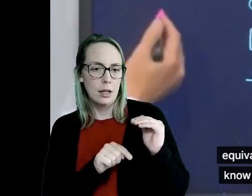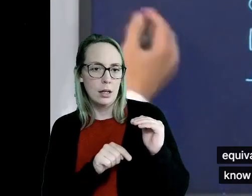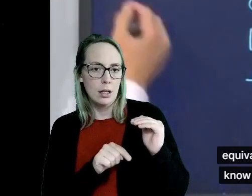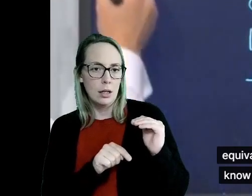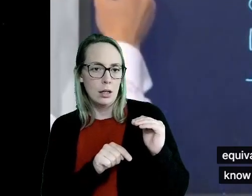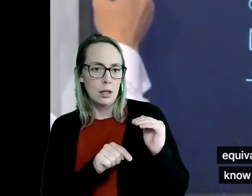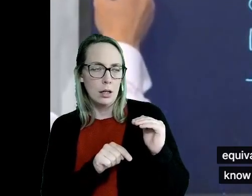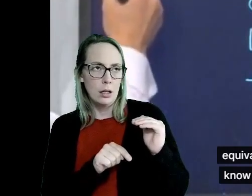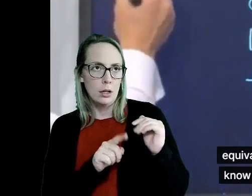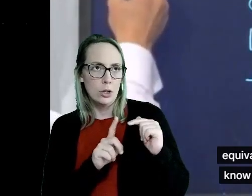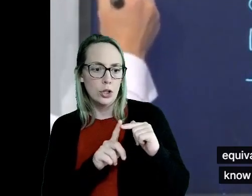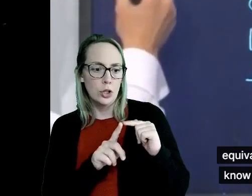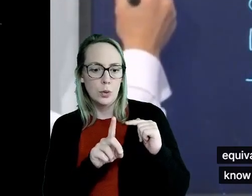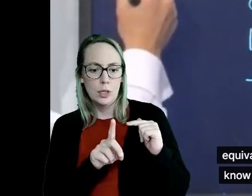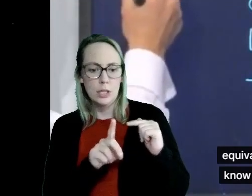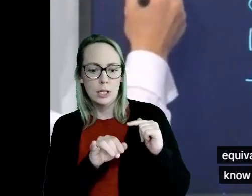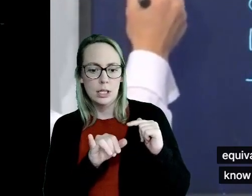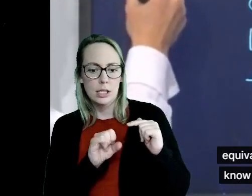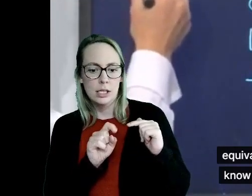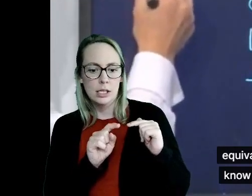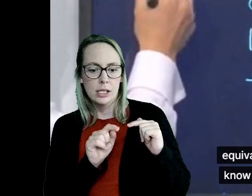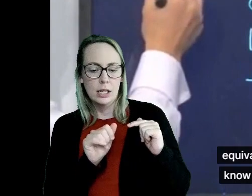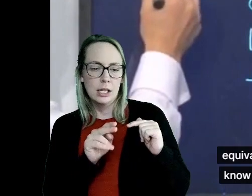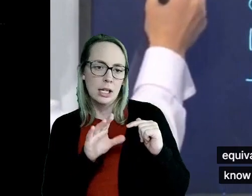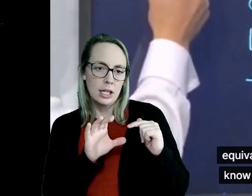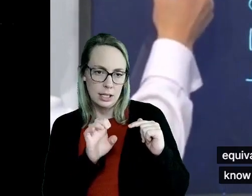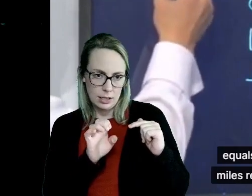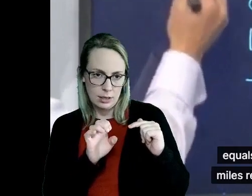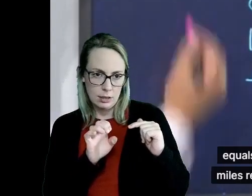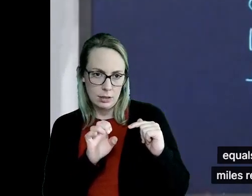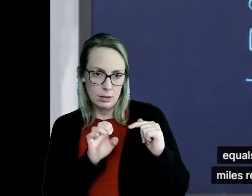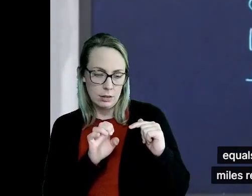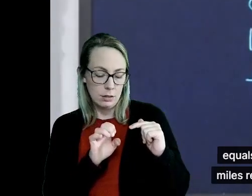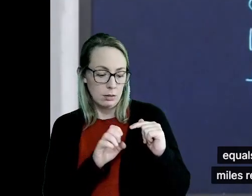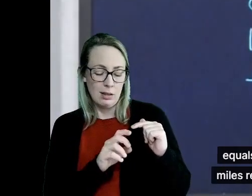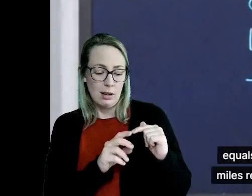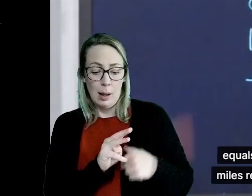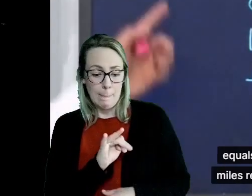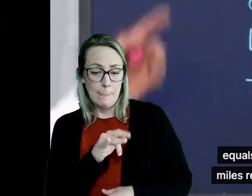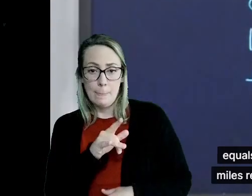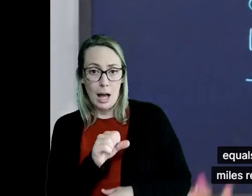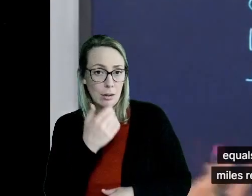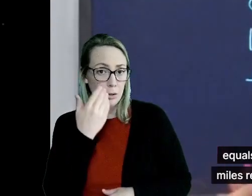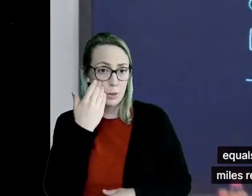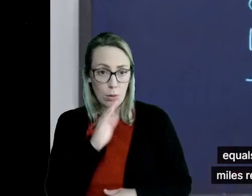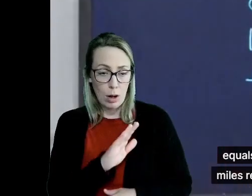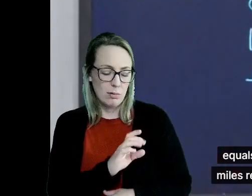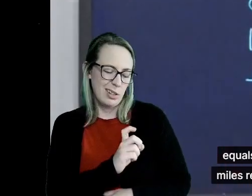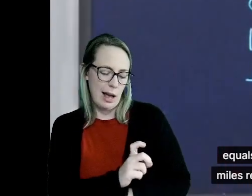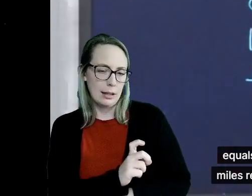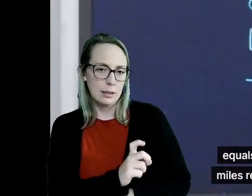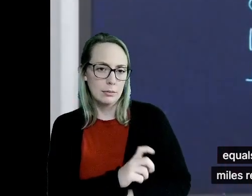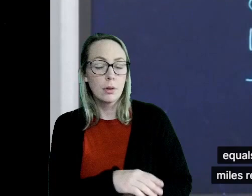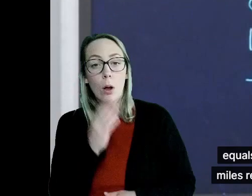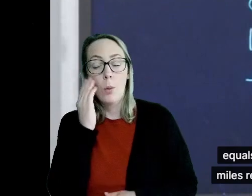the distance, and we don't know how many miles it is, over X miles equals, and we know 1 centimeter